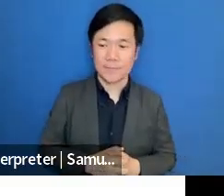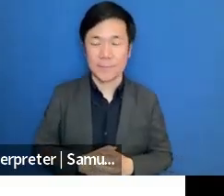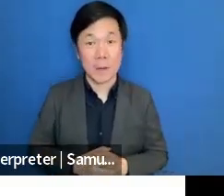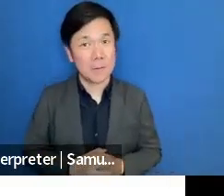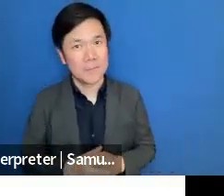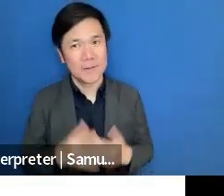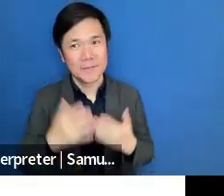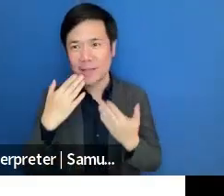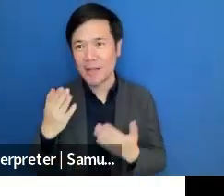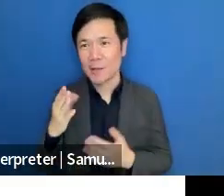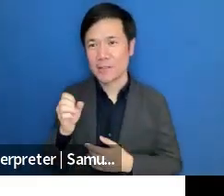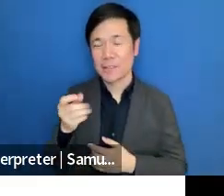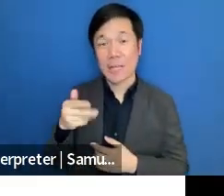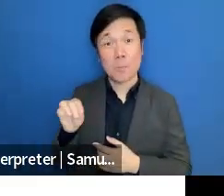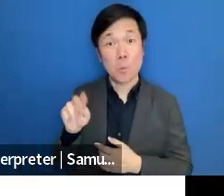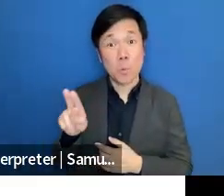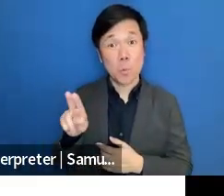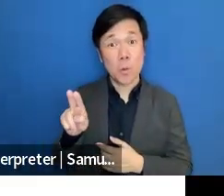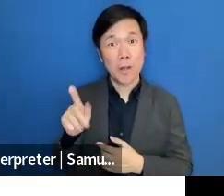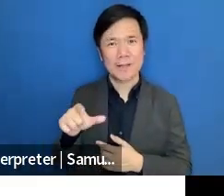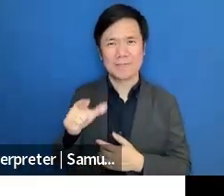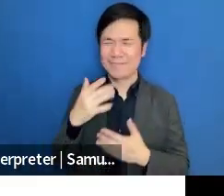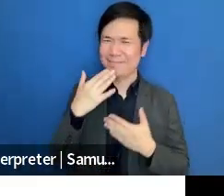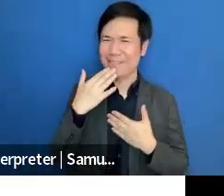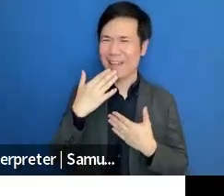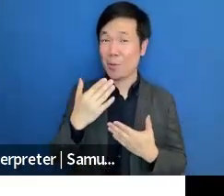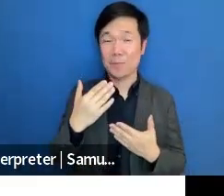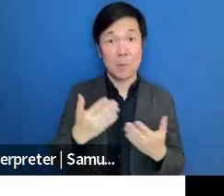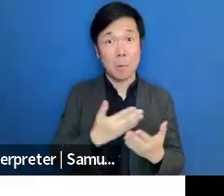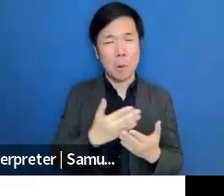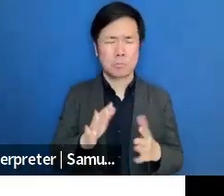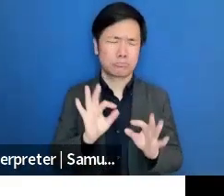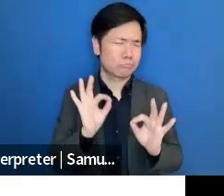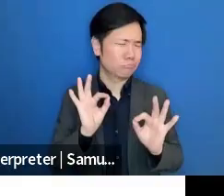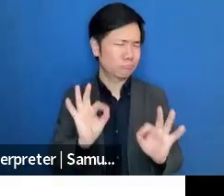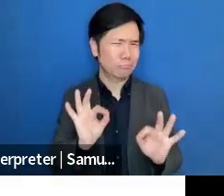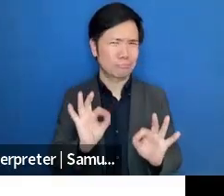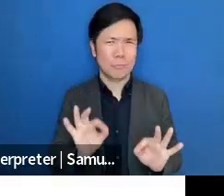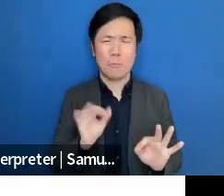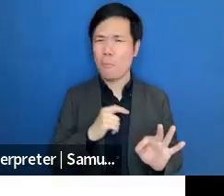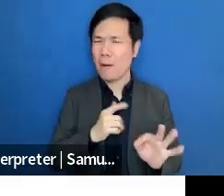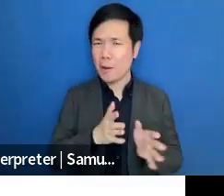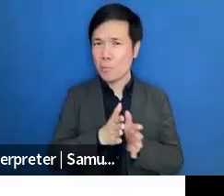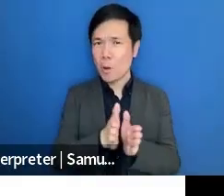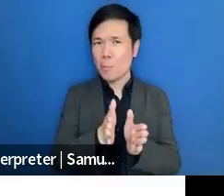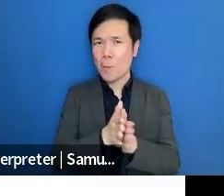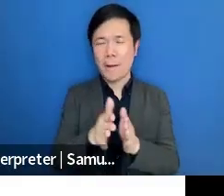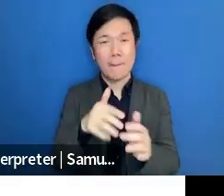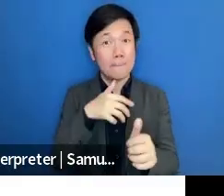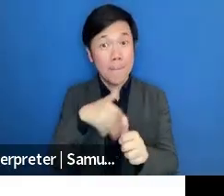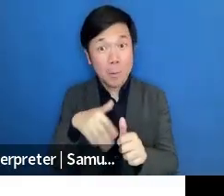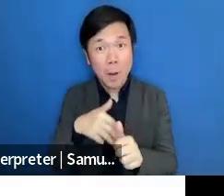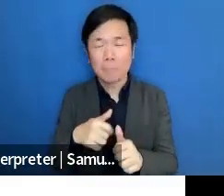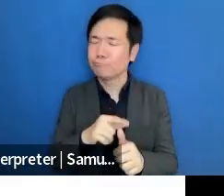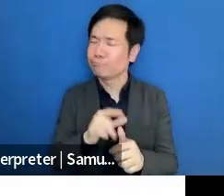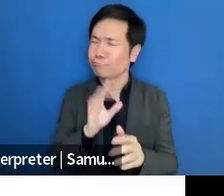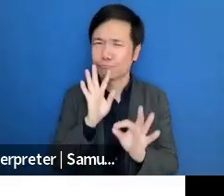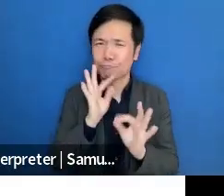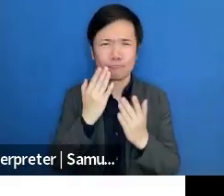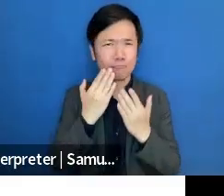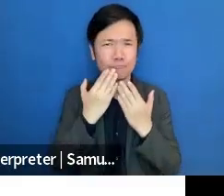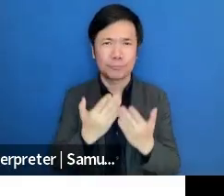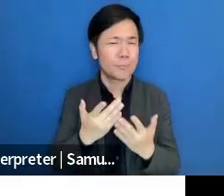Thank you, Samu. Thank you. Following that wonderful introduction and framing, I would like to jump straight into the